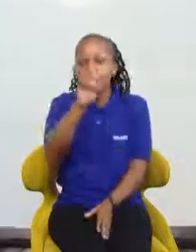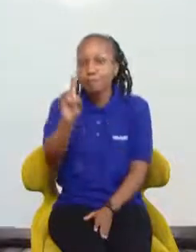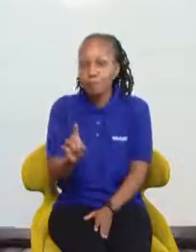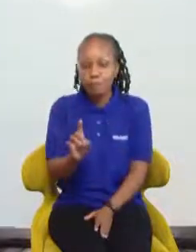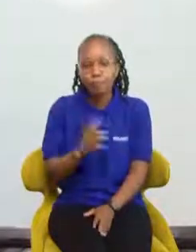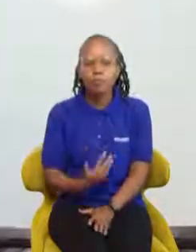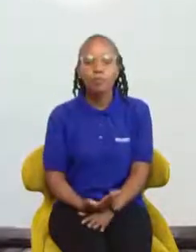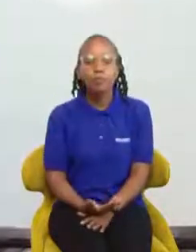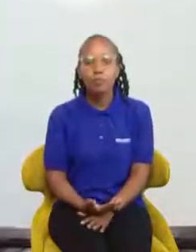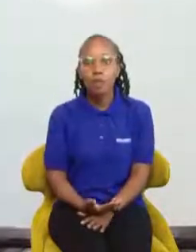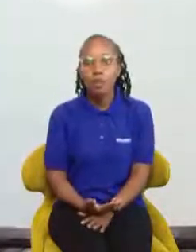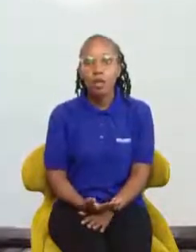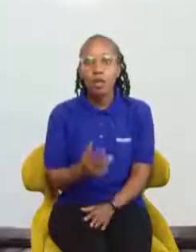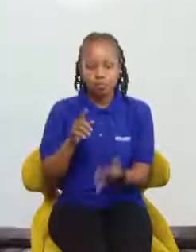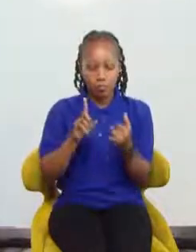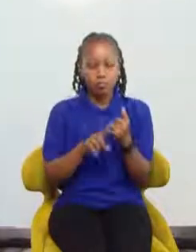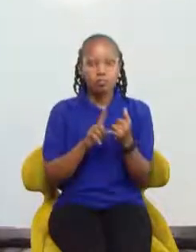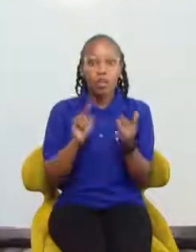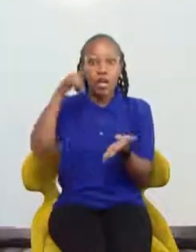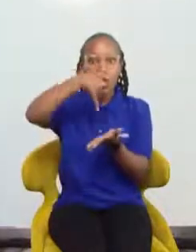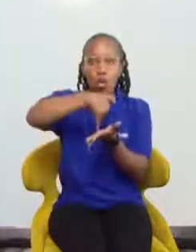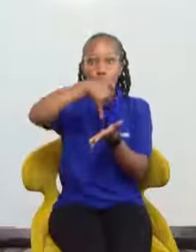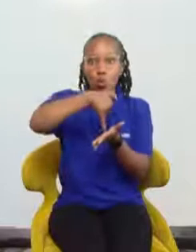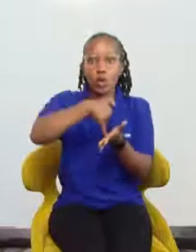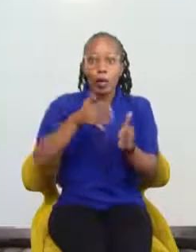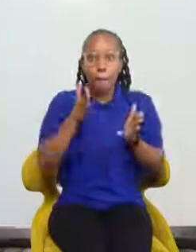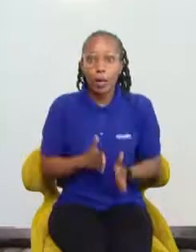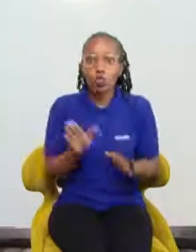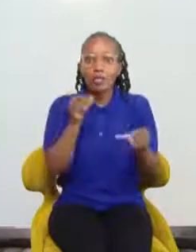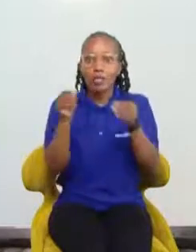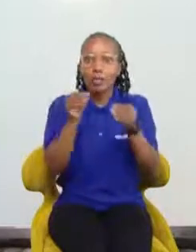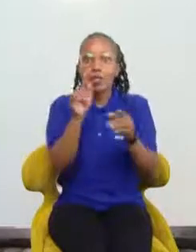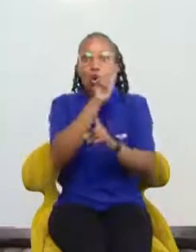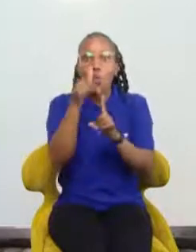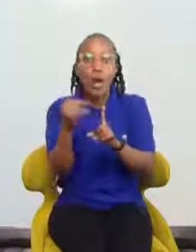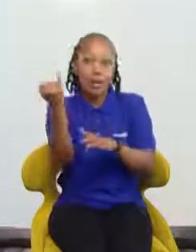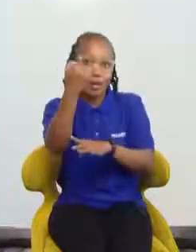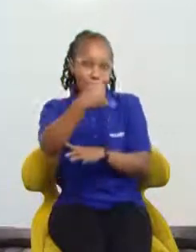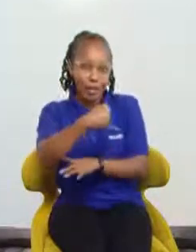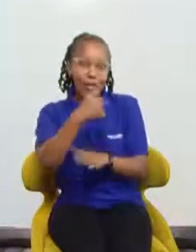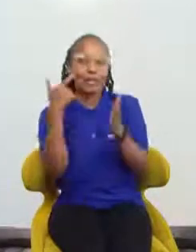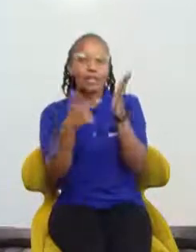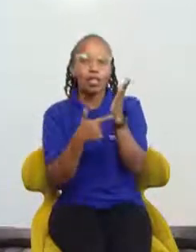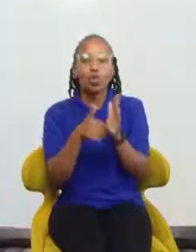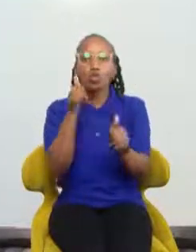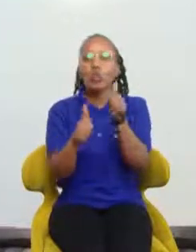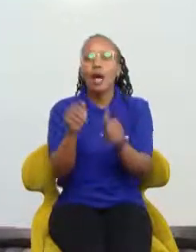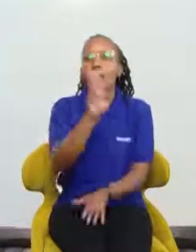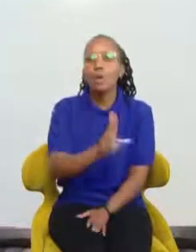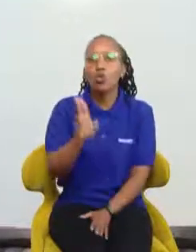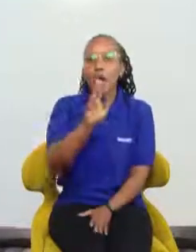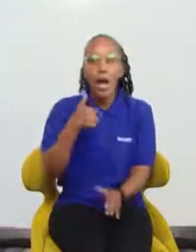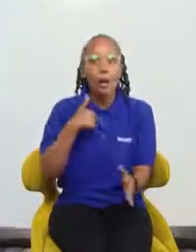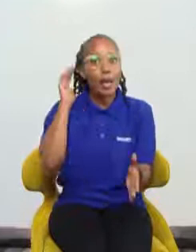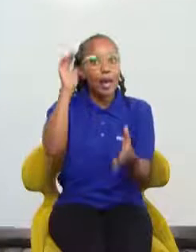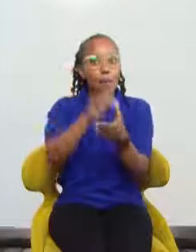first one is including persons with disabilities while designing the technologies that are used. And I believe